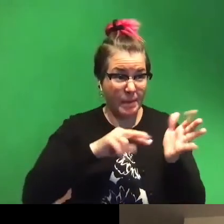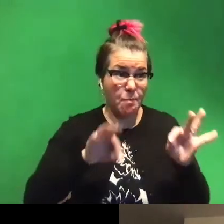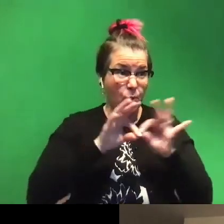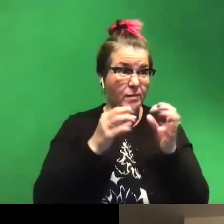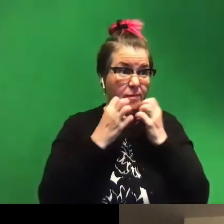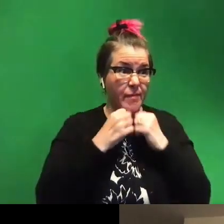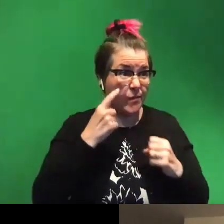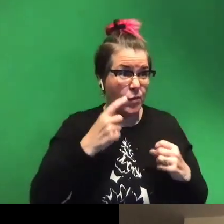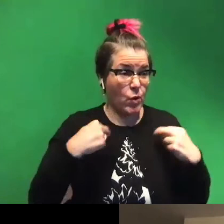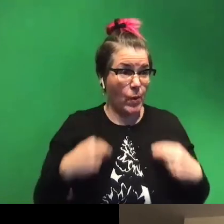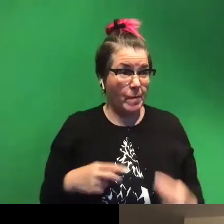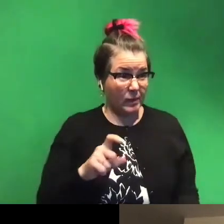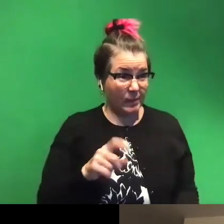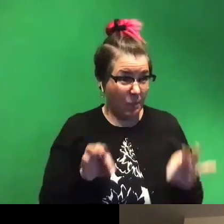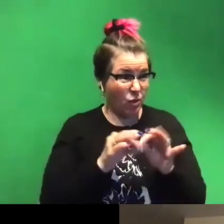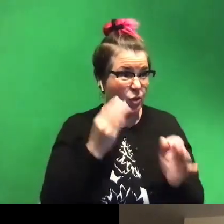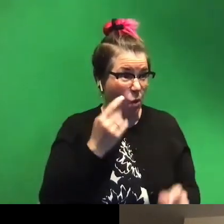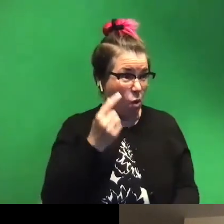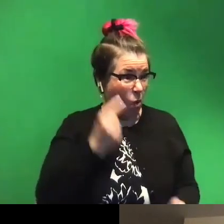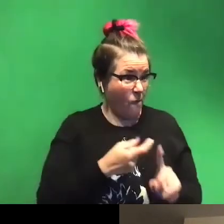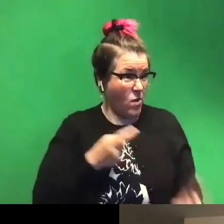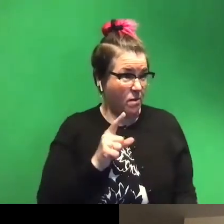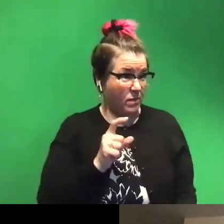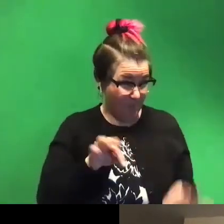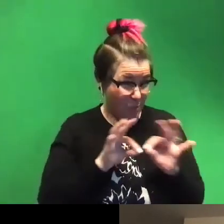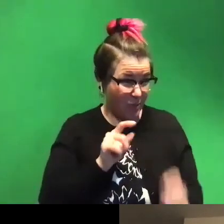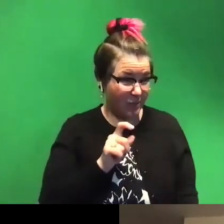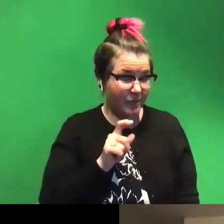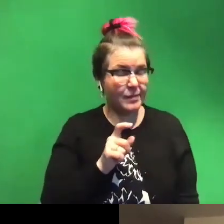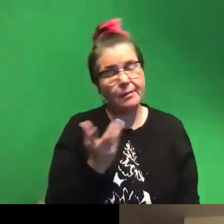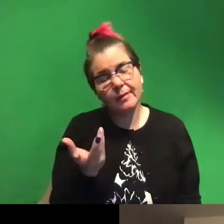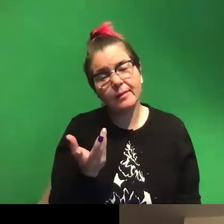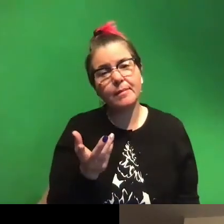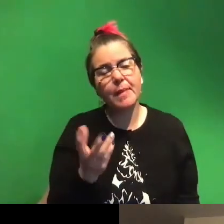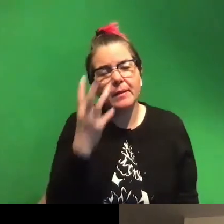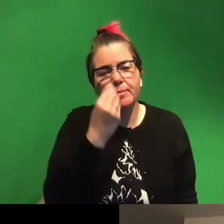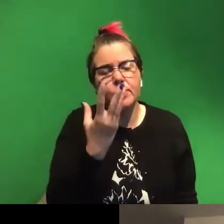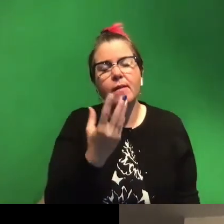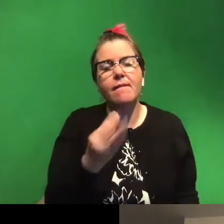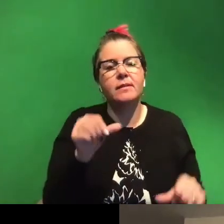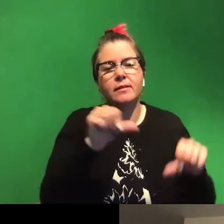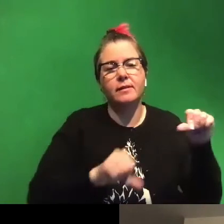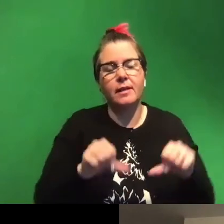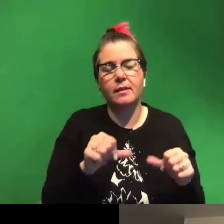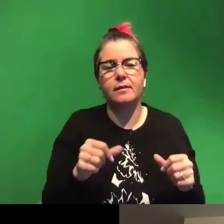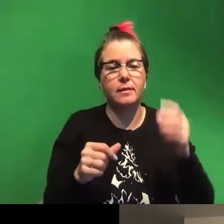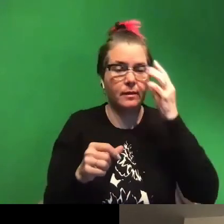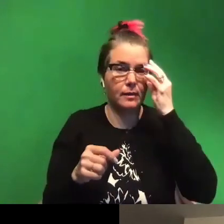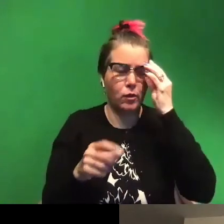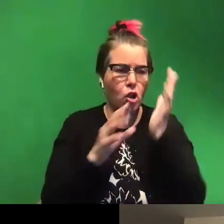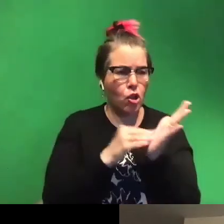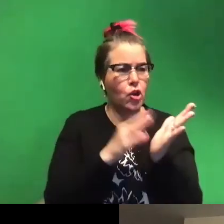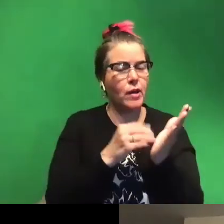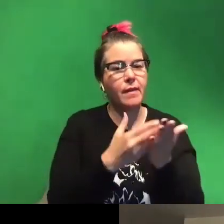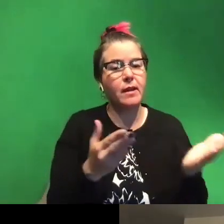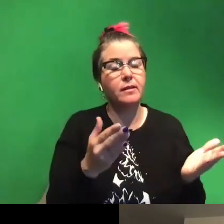really need to know where gold comes from? Right. But that's the beauty of science. You're learning stuff that you don't